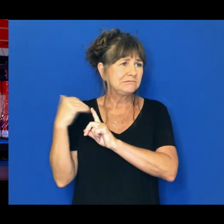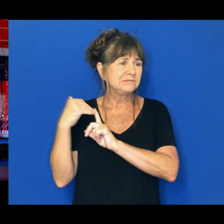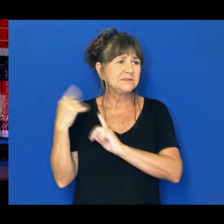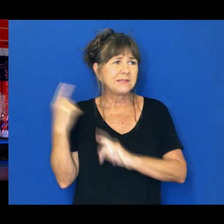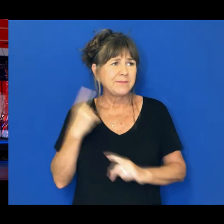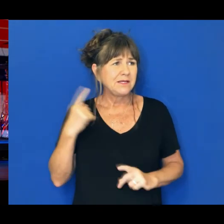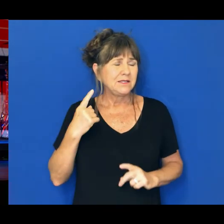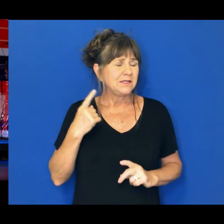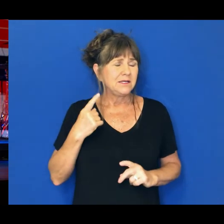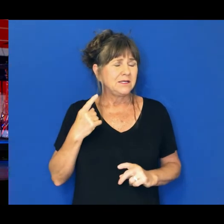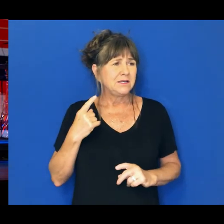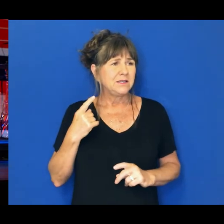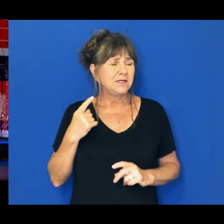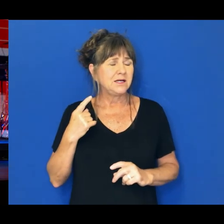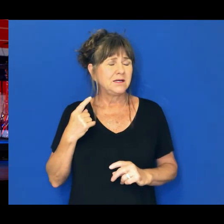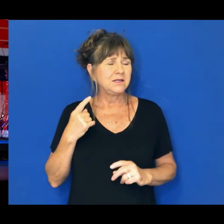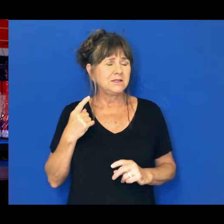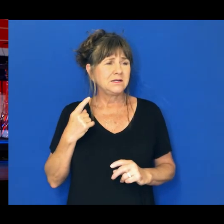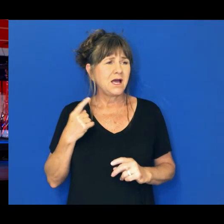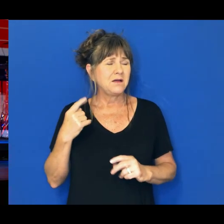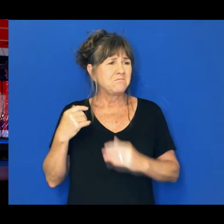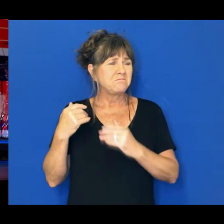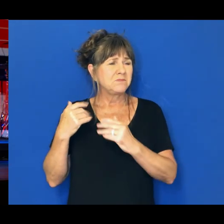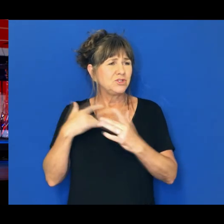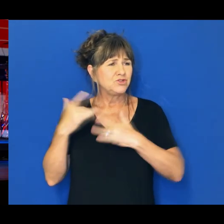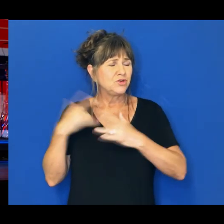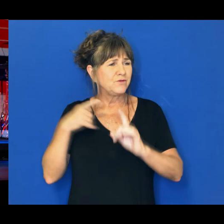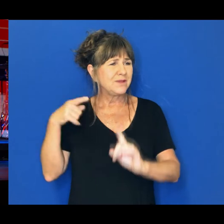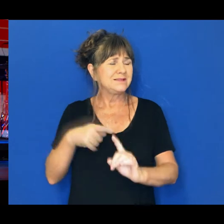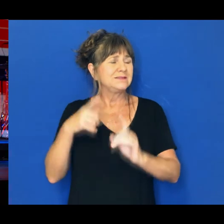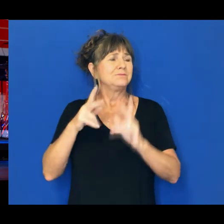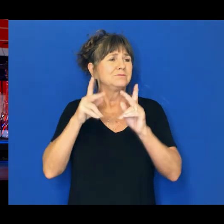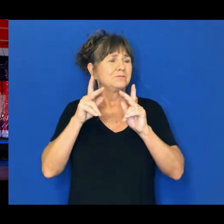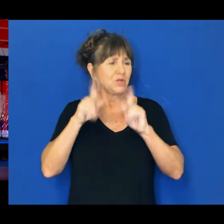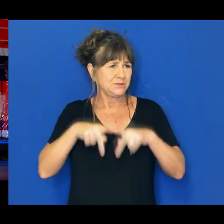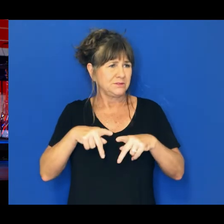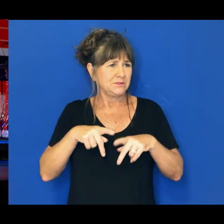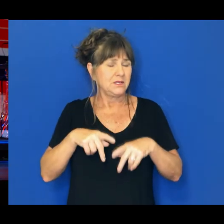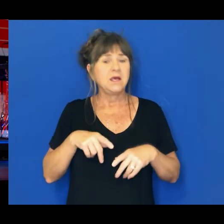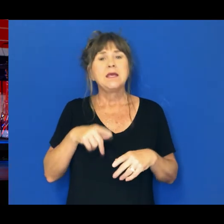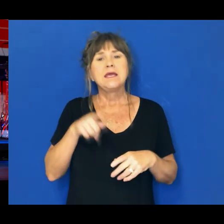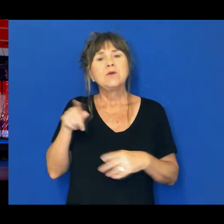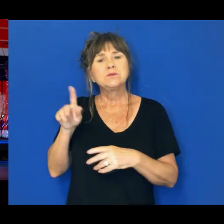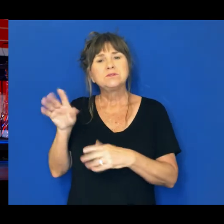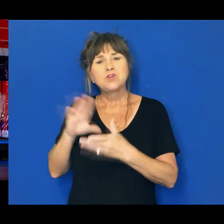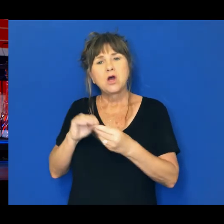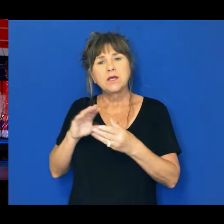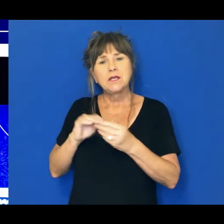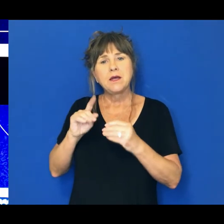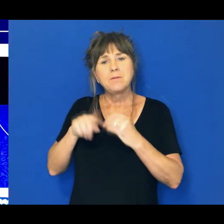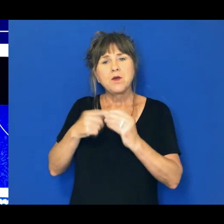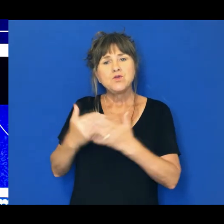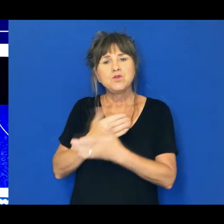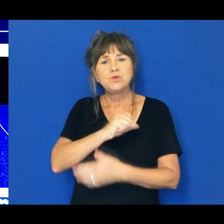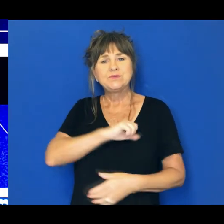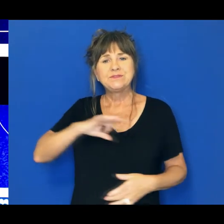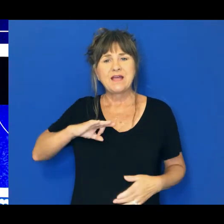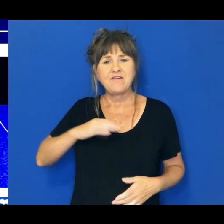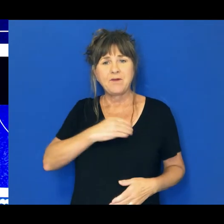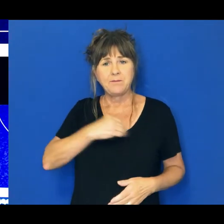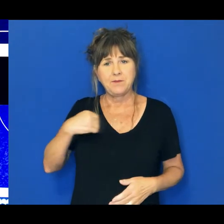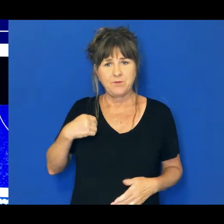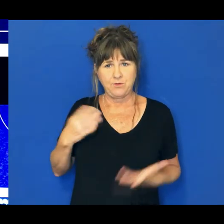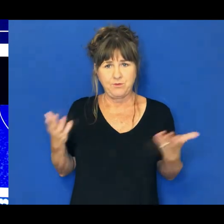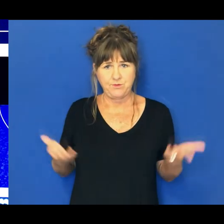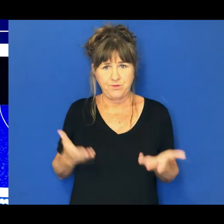putting something on my heart, a burden for this individual person." And he was talking about a new staff member that was here